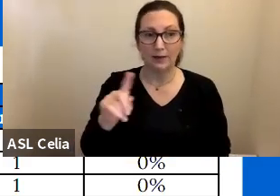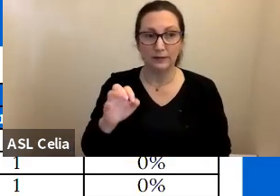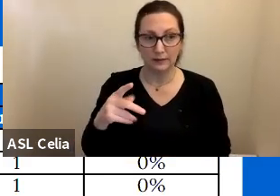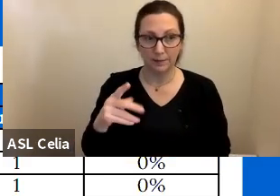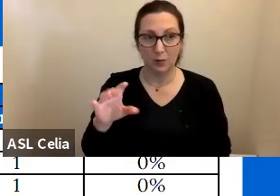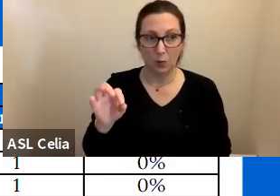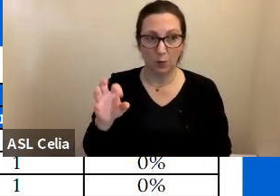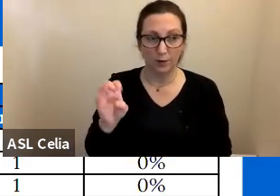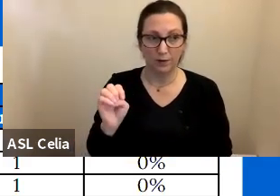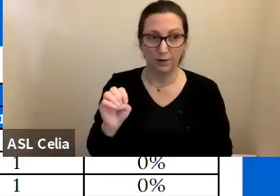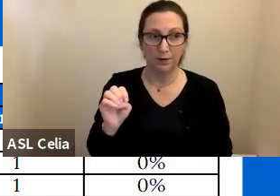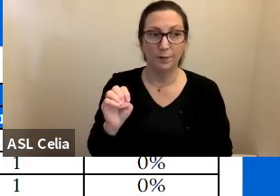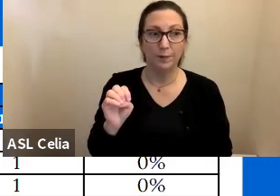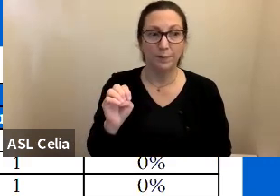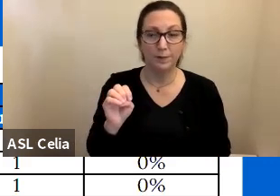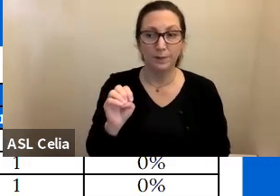code.